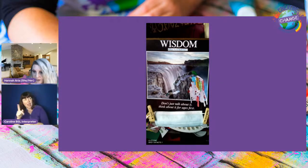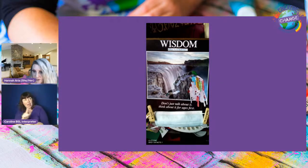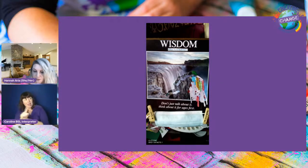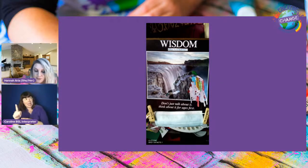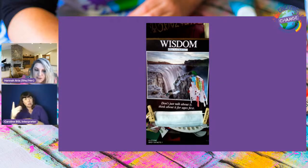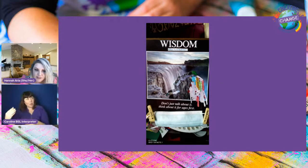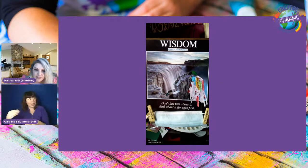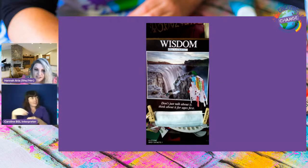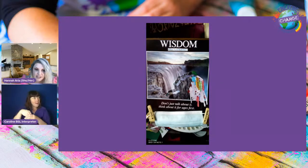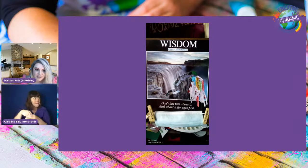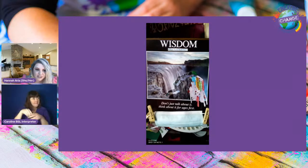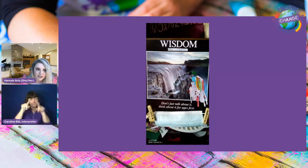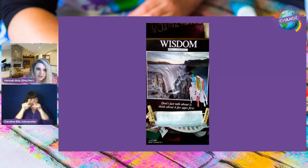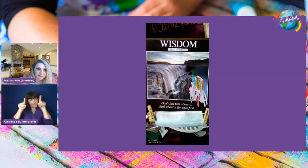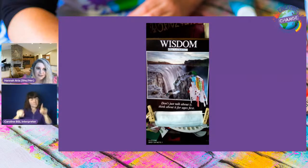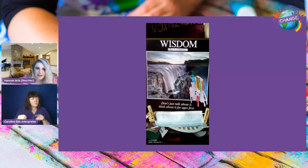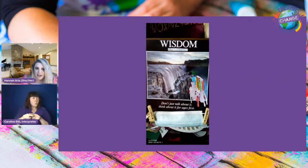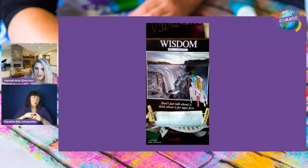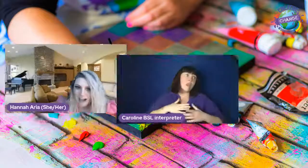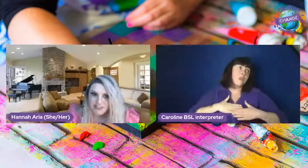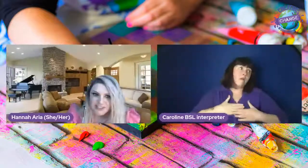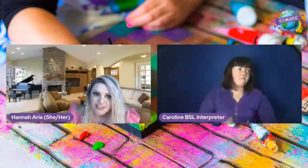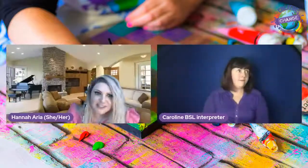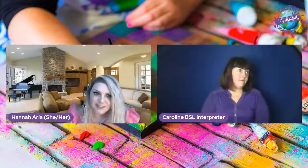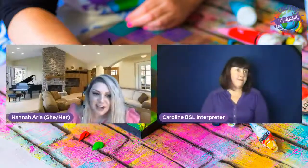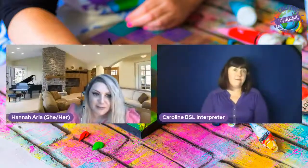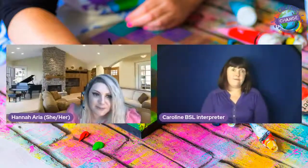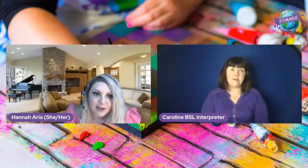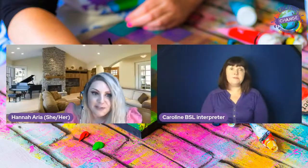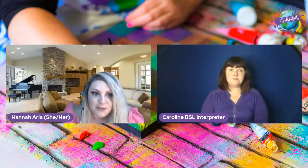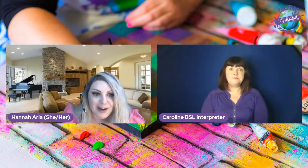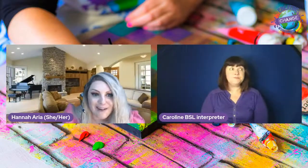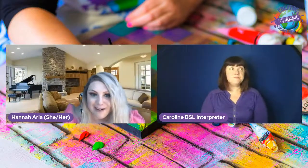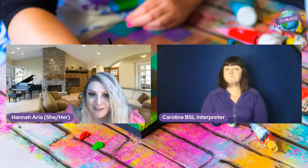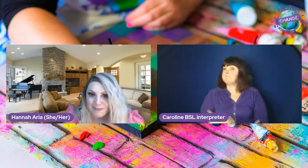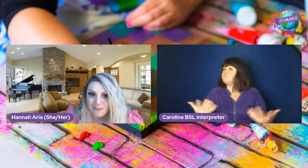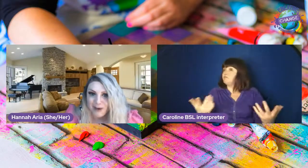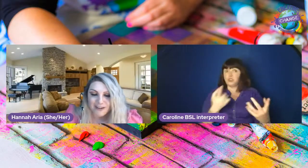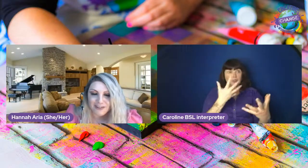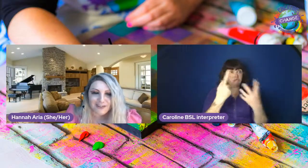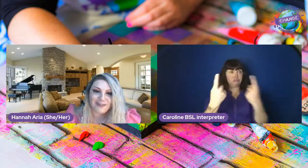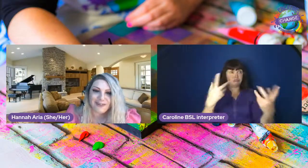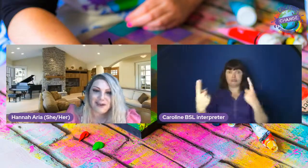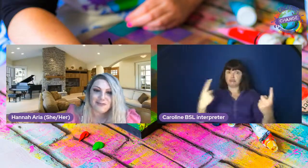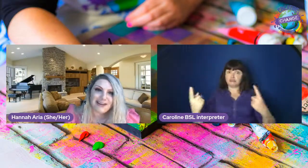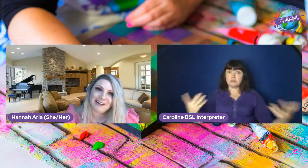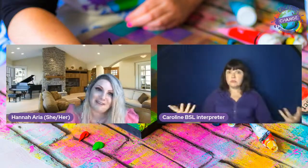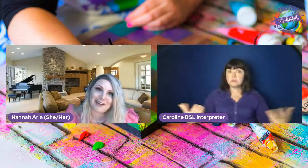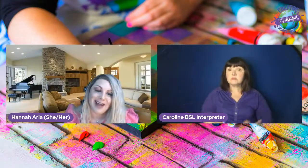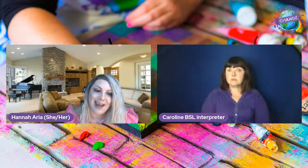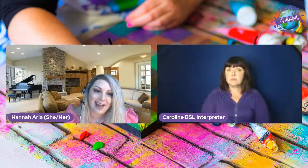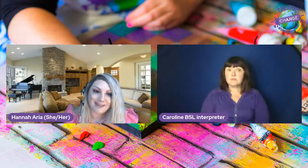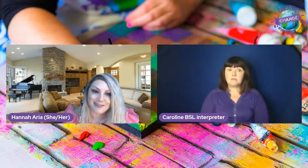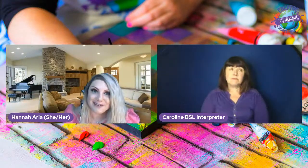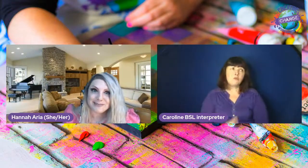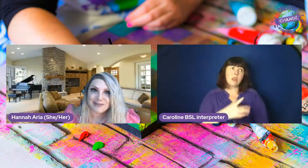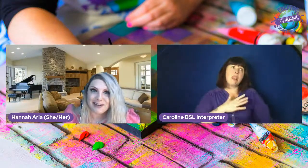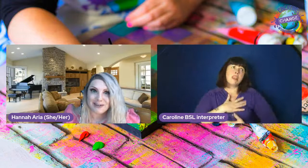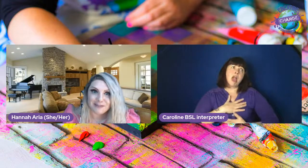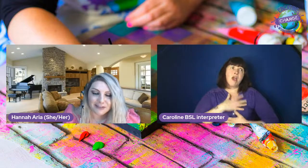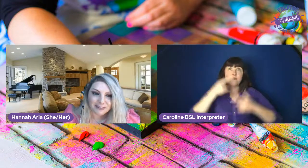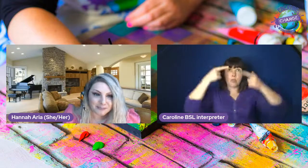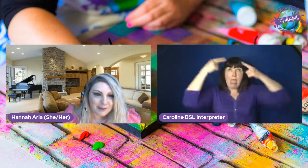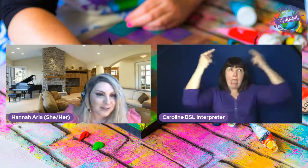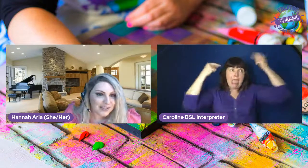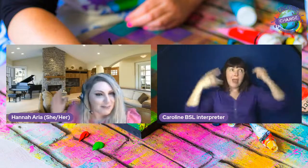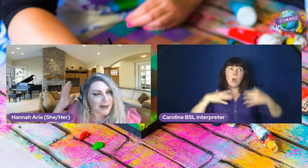some more creations, we would love to see that too. And we just, you know, come as you are. I really love her hair. I think it's